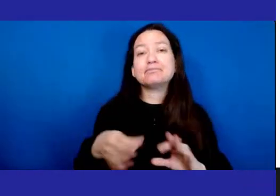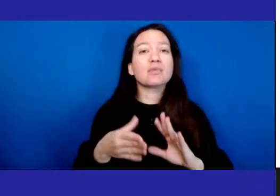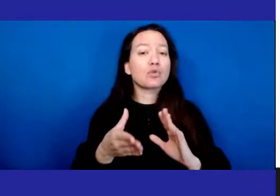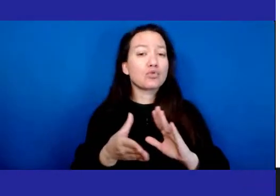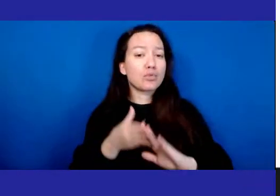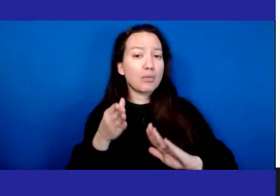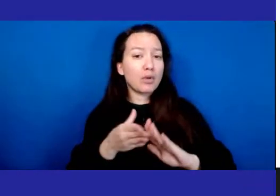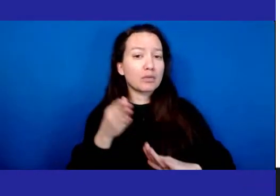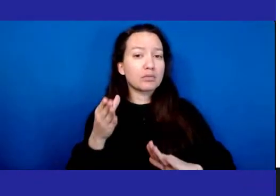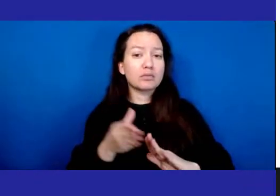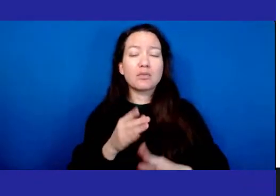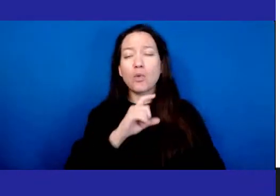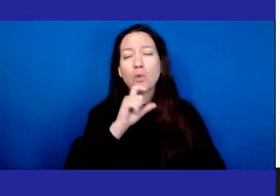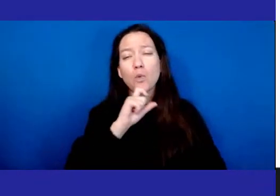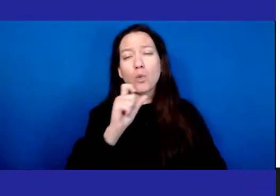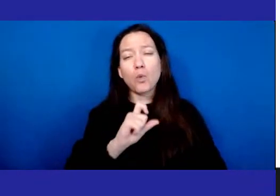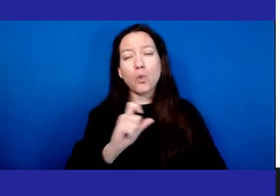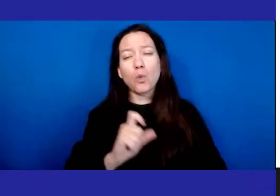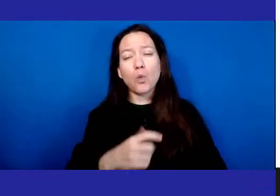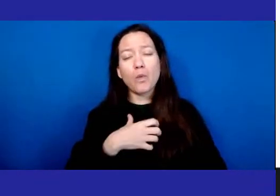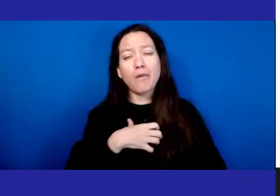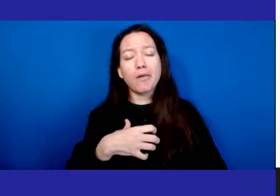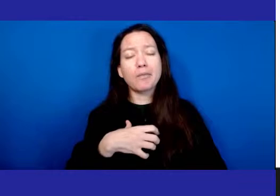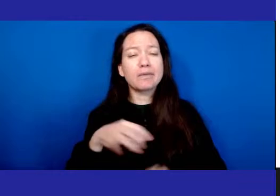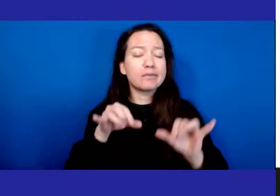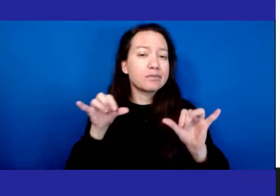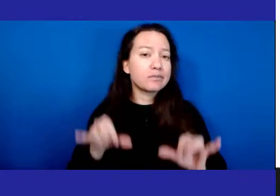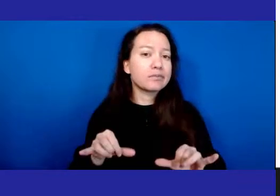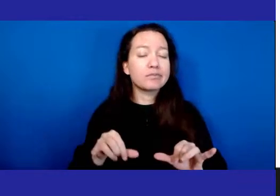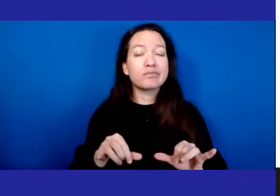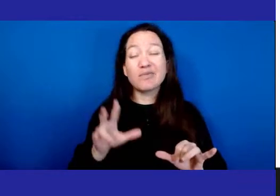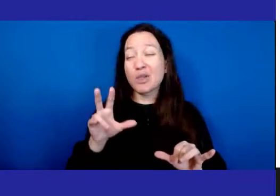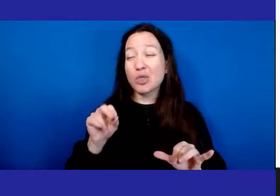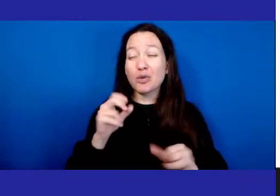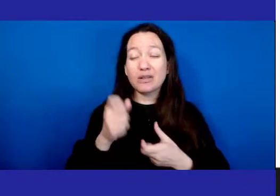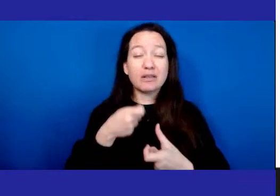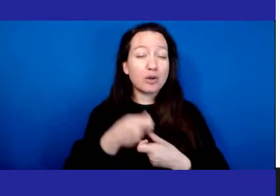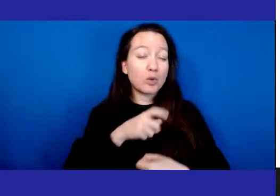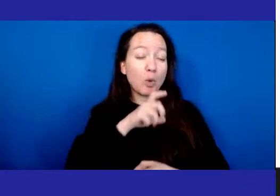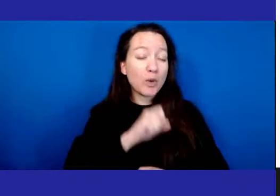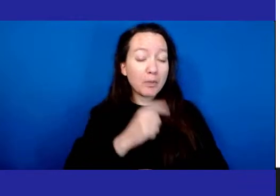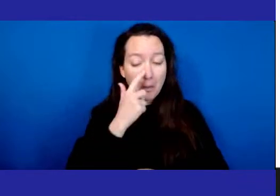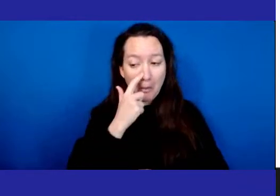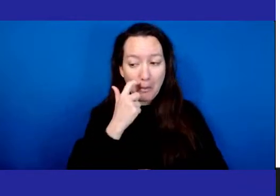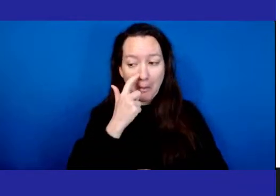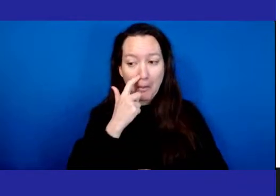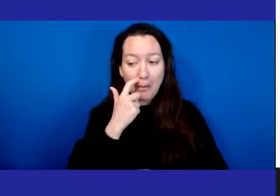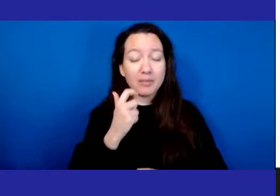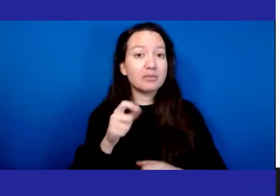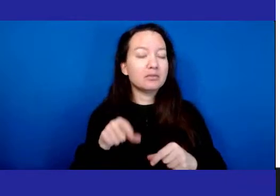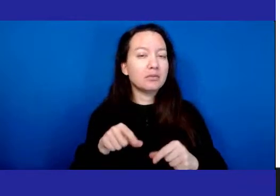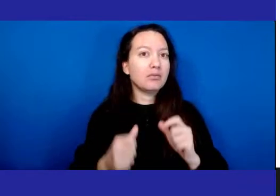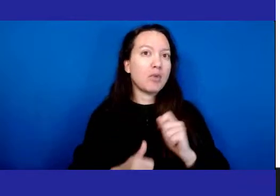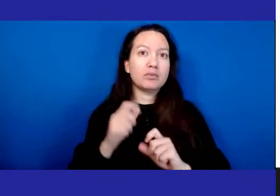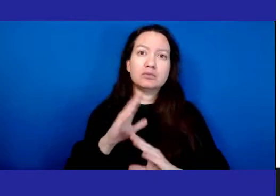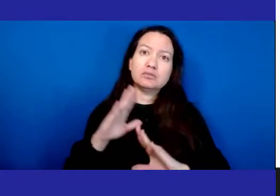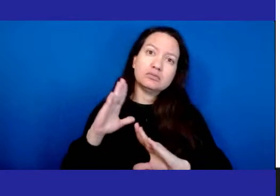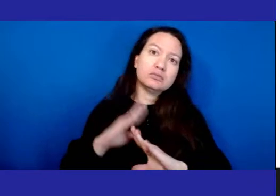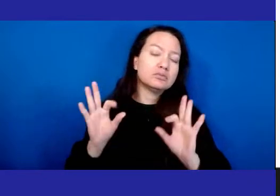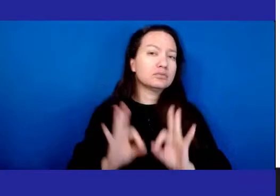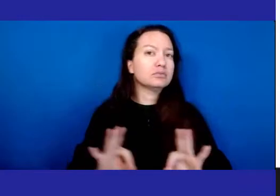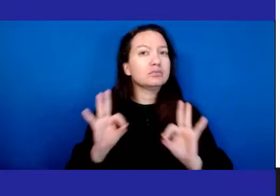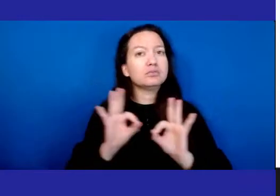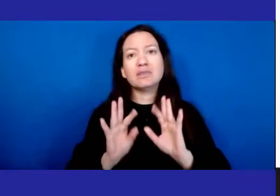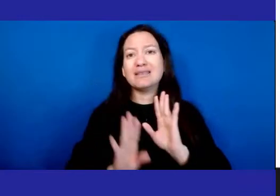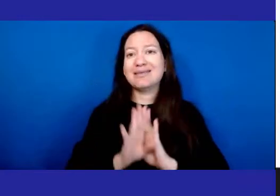pretty antiquated claim system. It goes back 30 years, and this is really perhaps the most seminal development in the plan's history